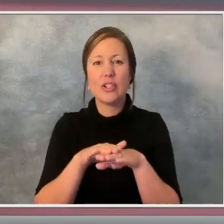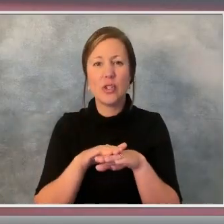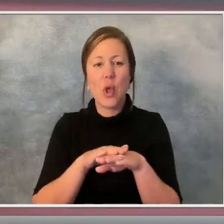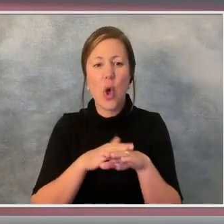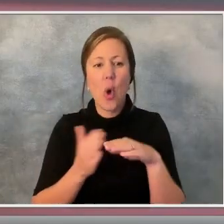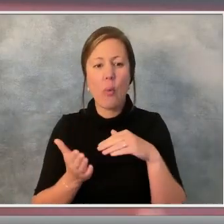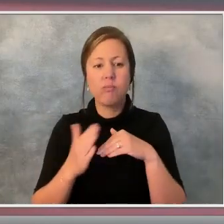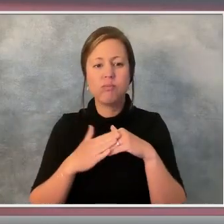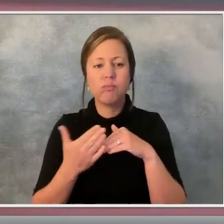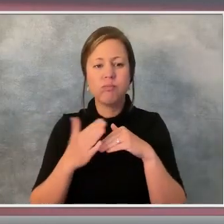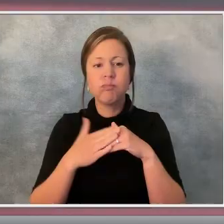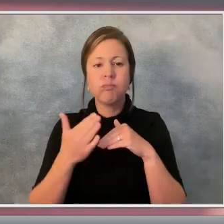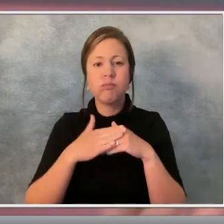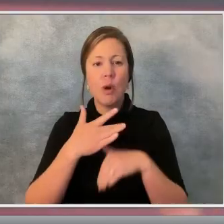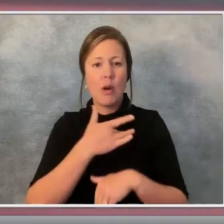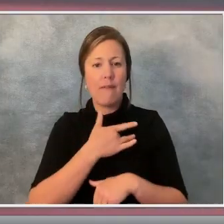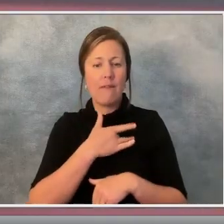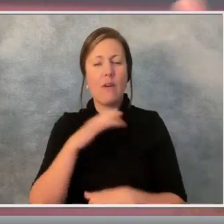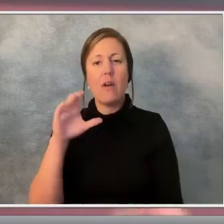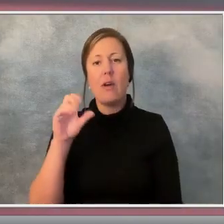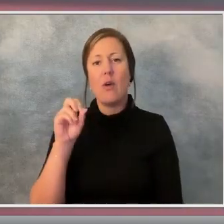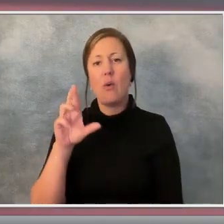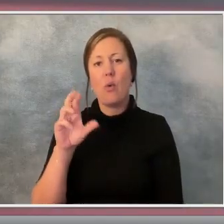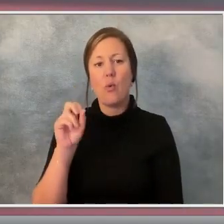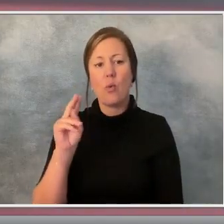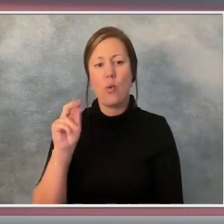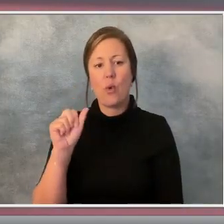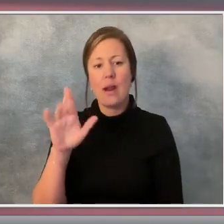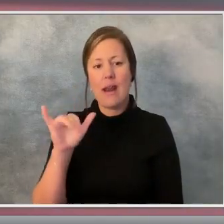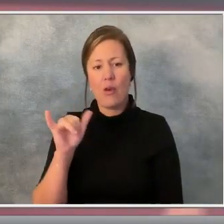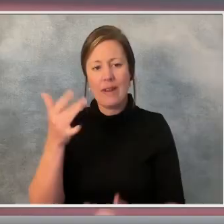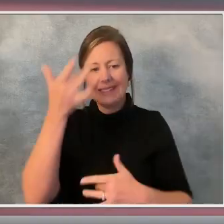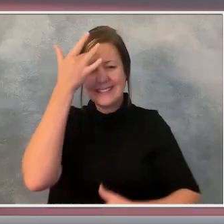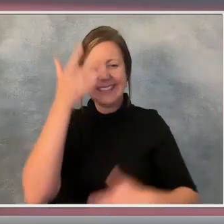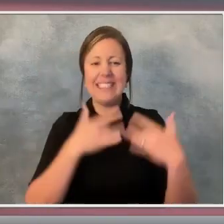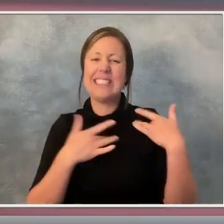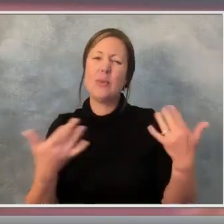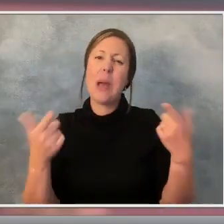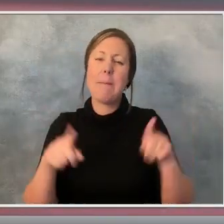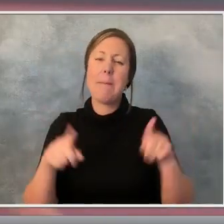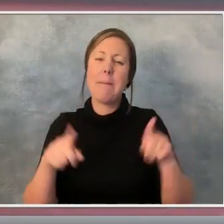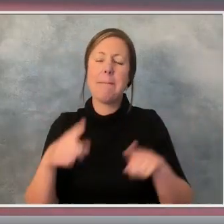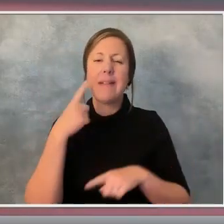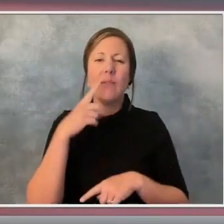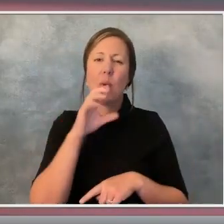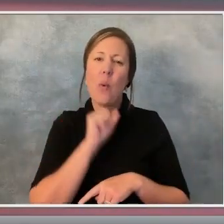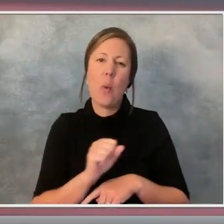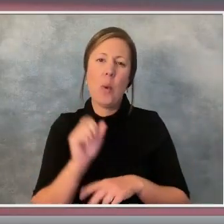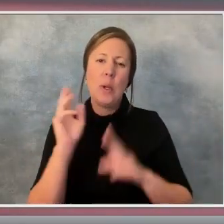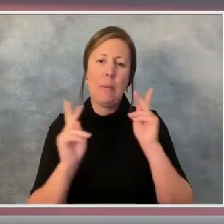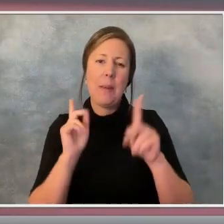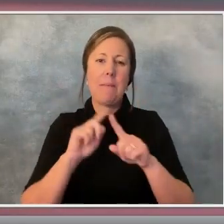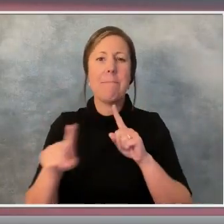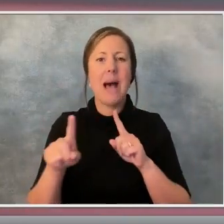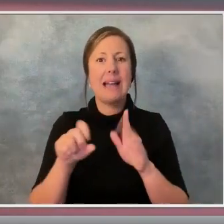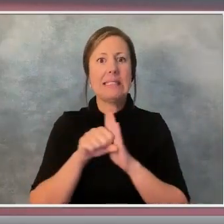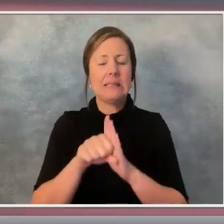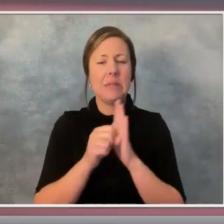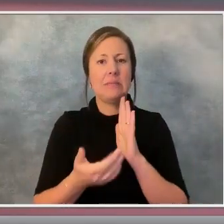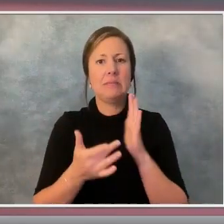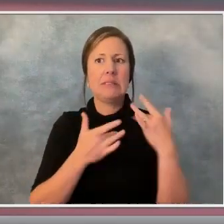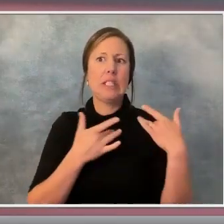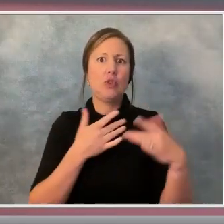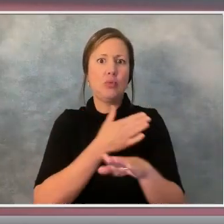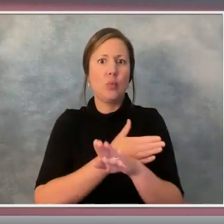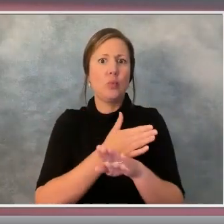that occurs in more older people, and you have sort of progressive symptoms. But when you have something dramatic like this, it's usually not even anything you would pick